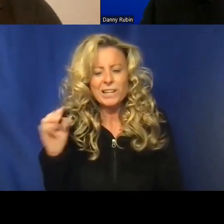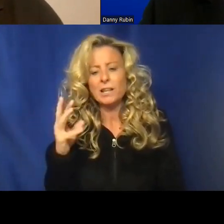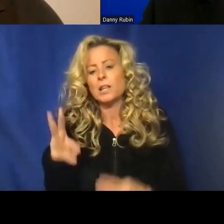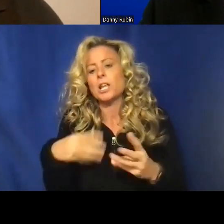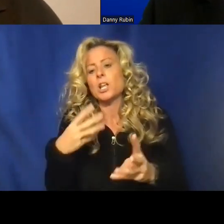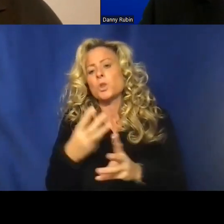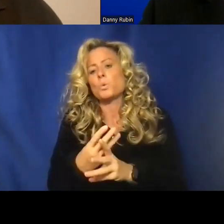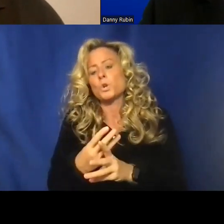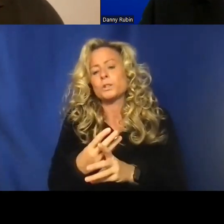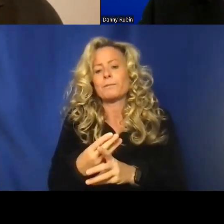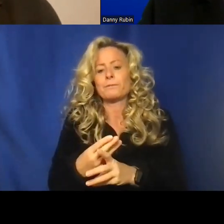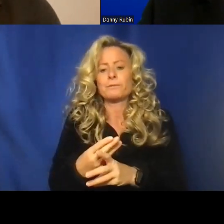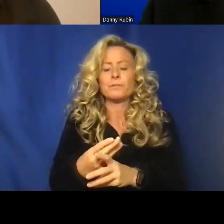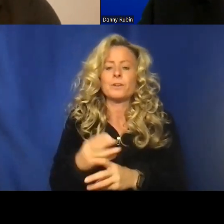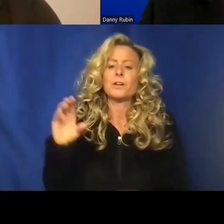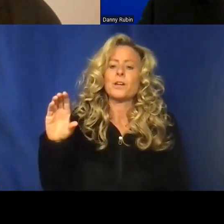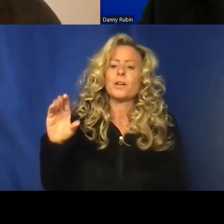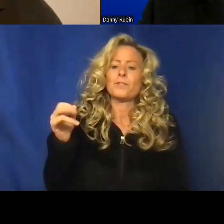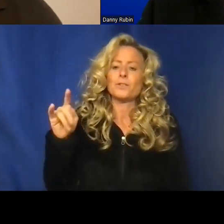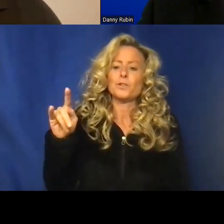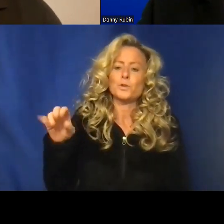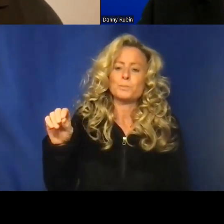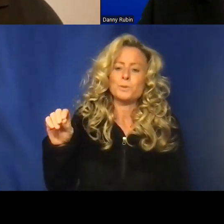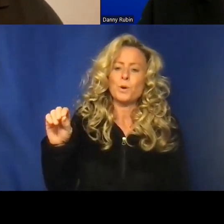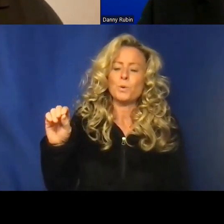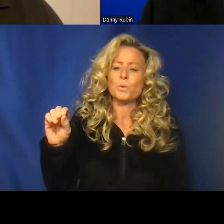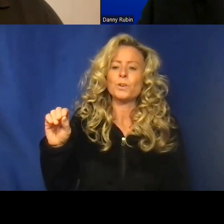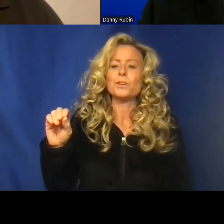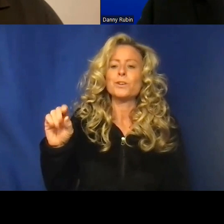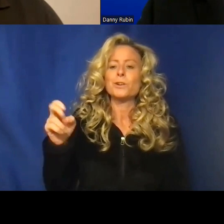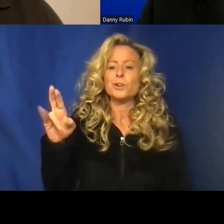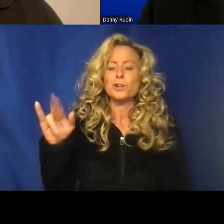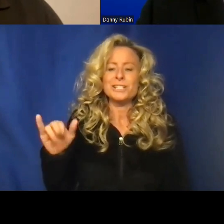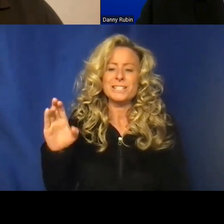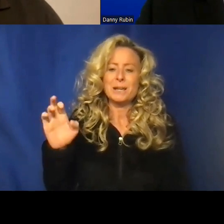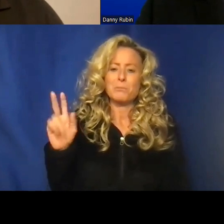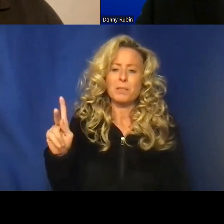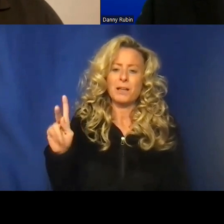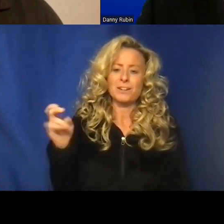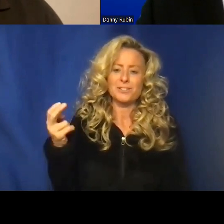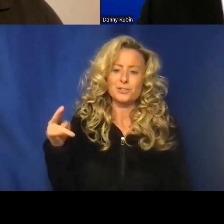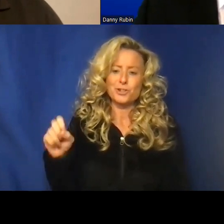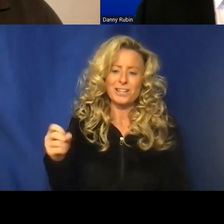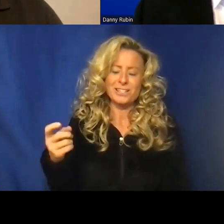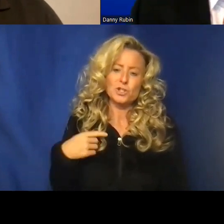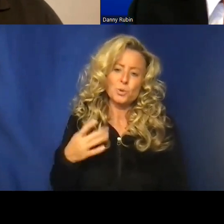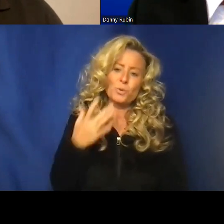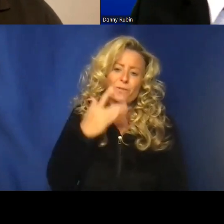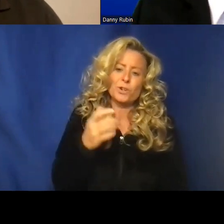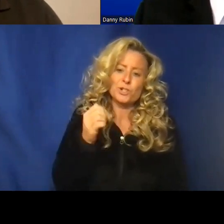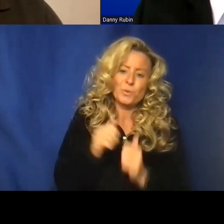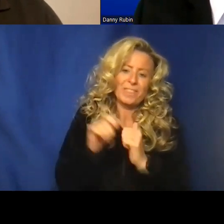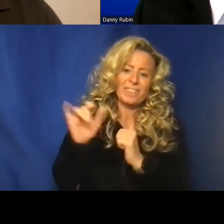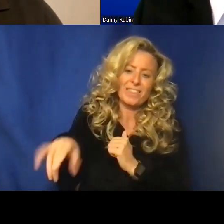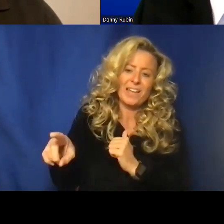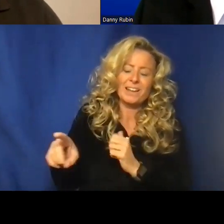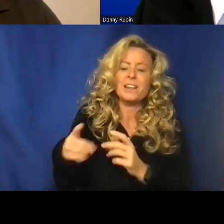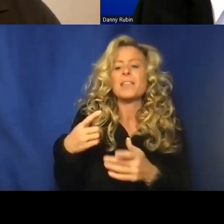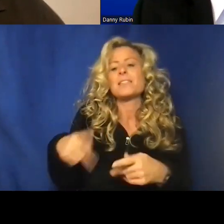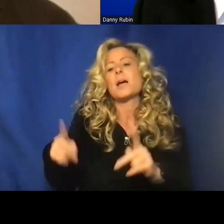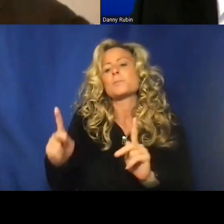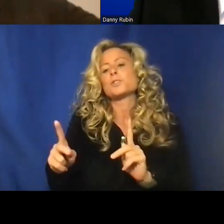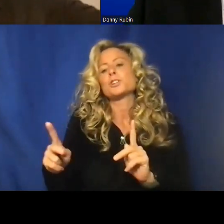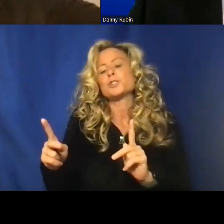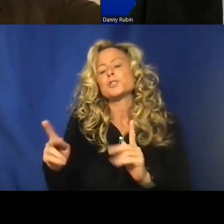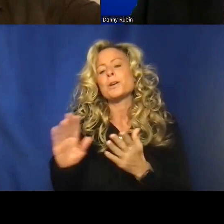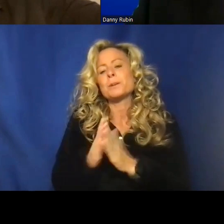of cryptocurrency and blockchains. So we're fortunate from that realm, and we've had the opportunity to get